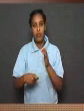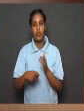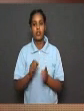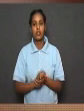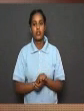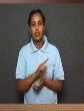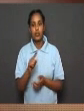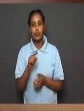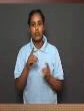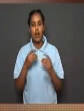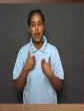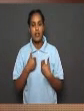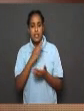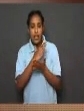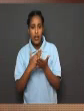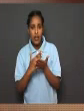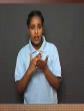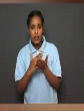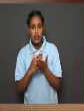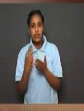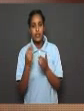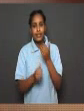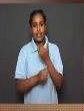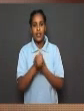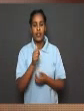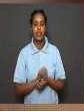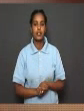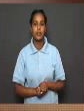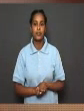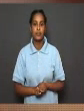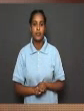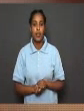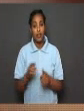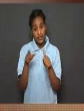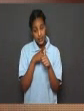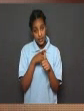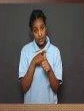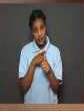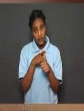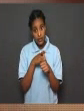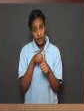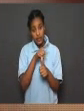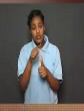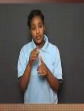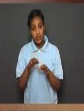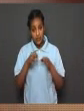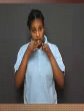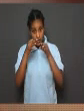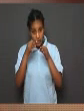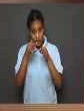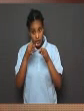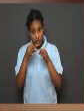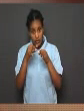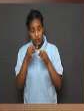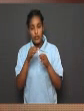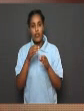although they do have some disadvantages. Firstly, if the current is drawn from